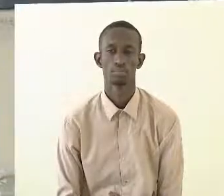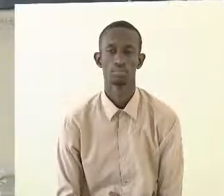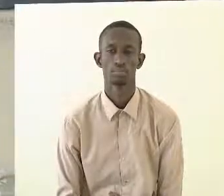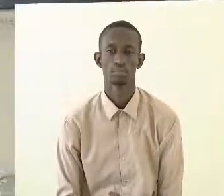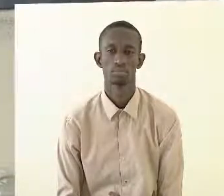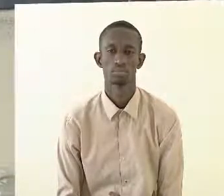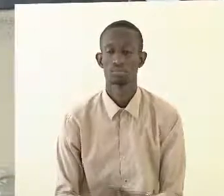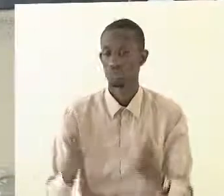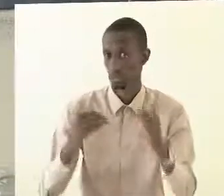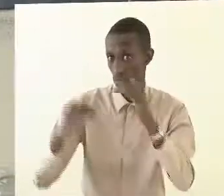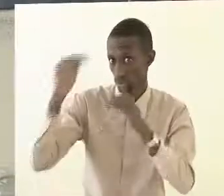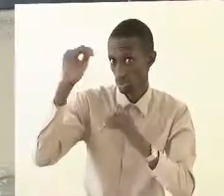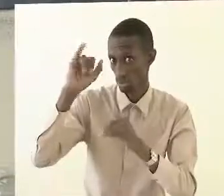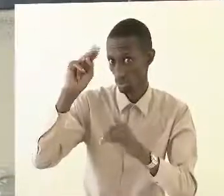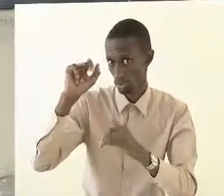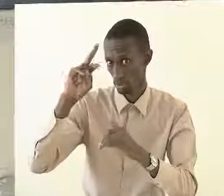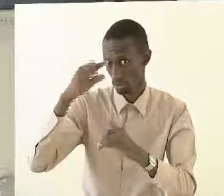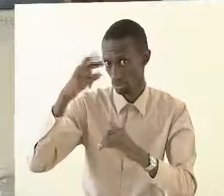Immediate or standard integrals.